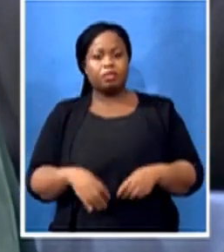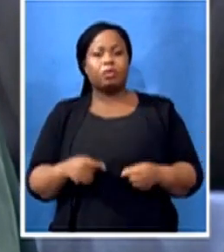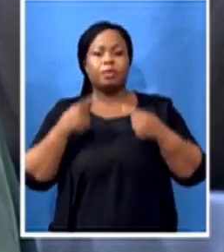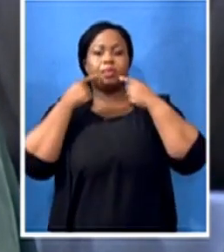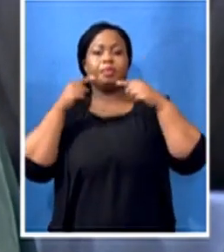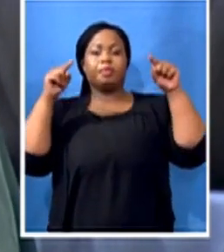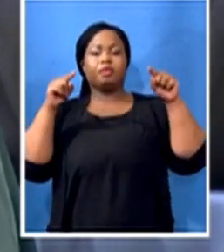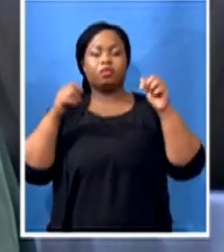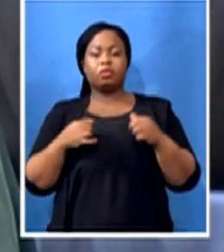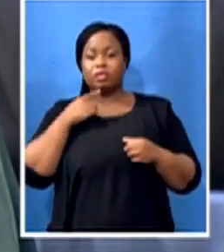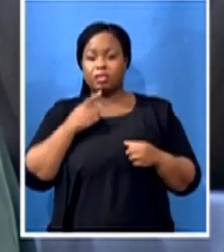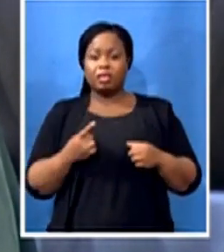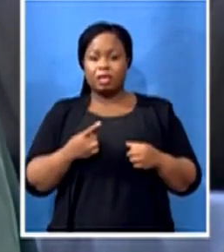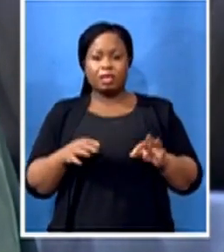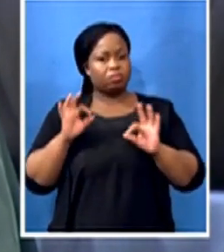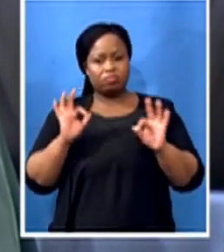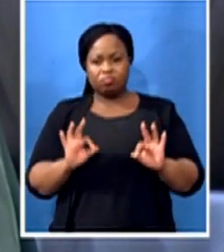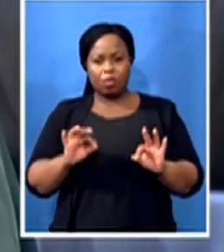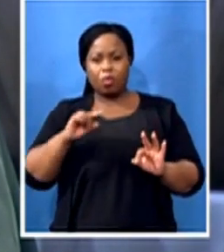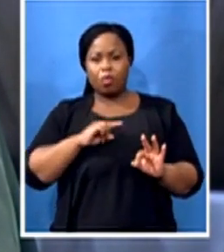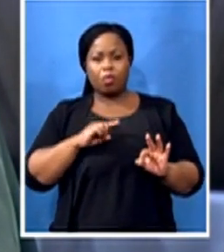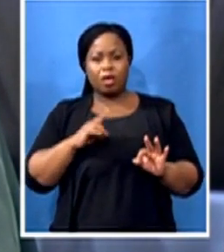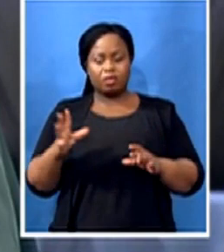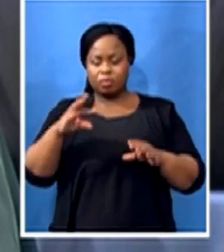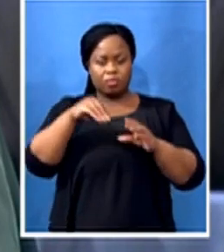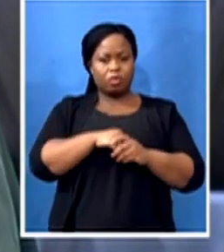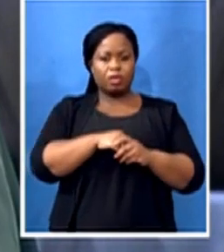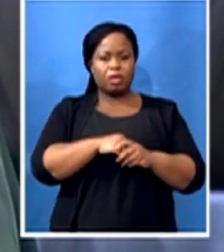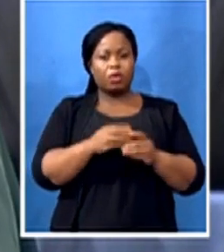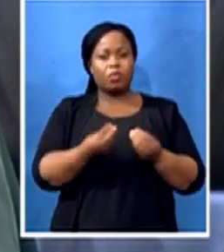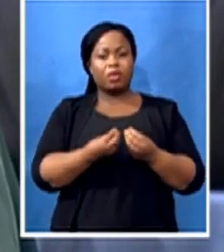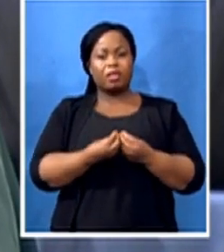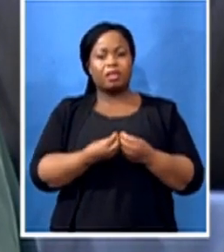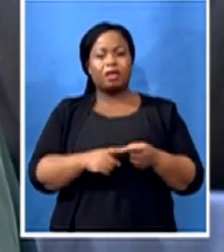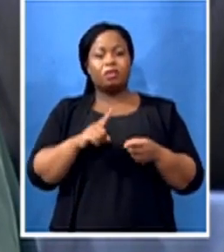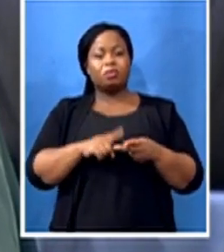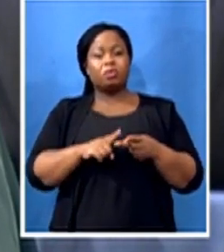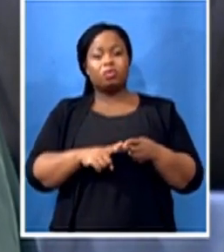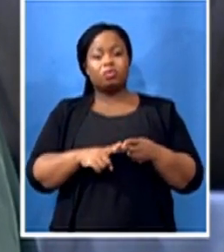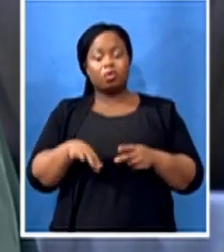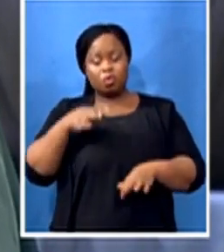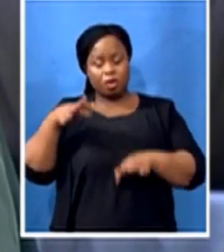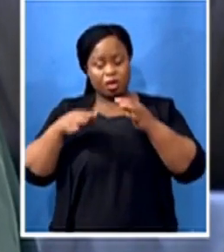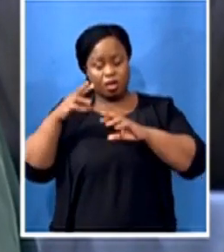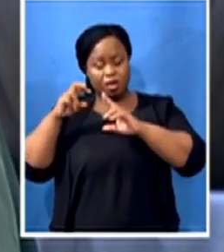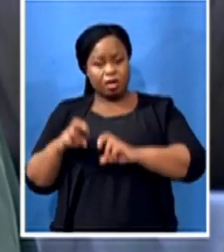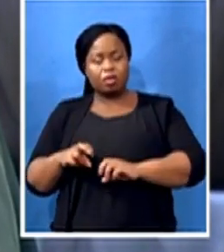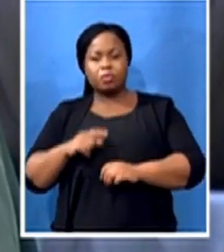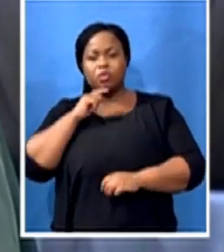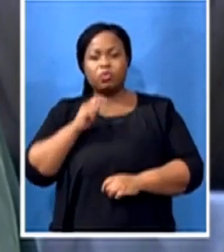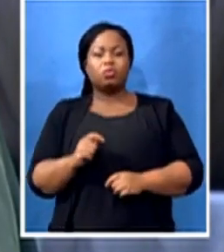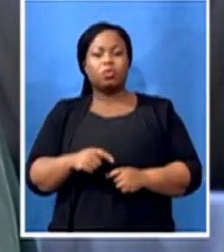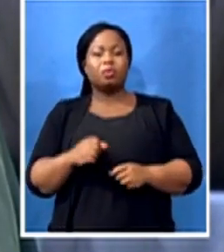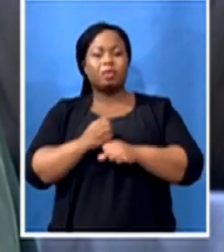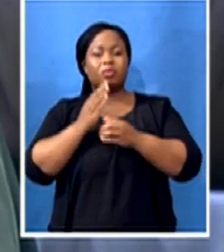is not coupled with a limit to its retrospective effect would invalidate all elections